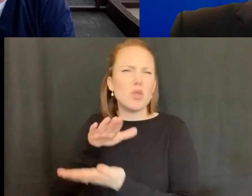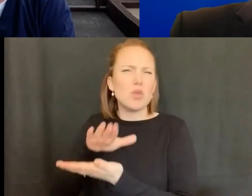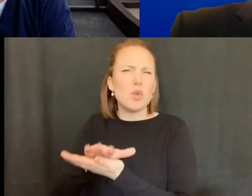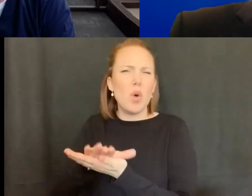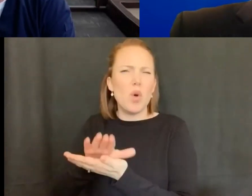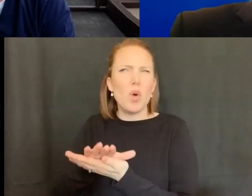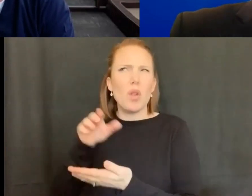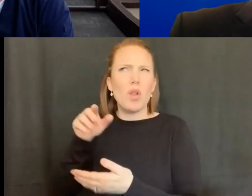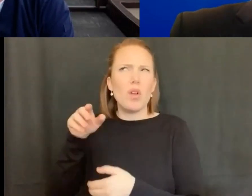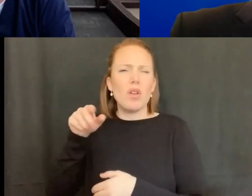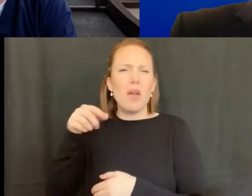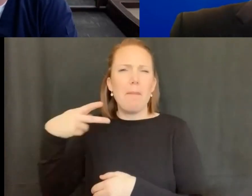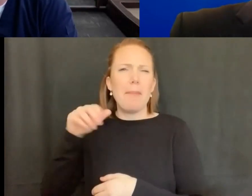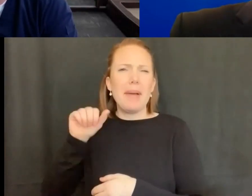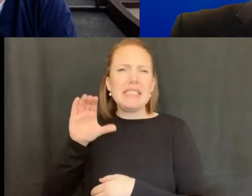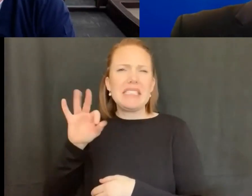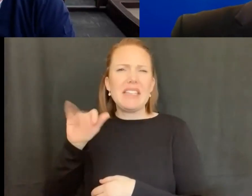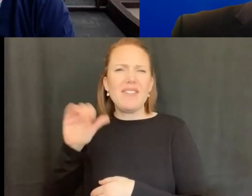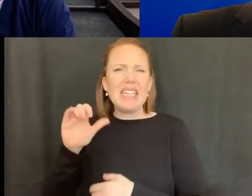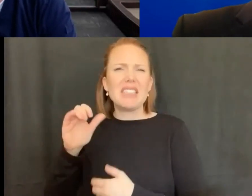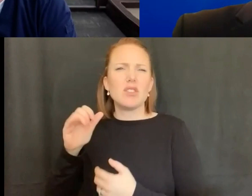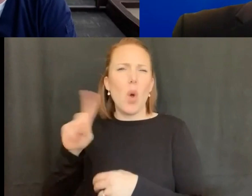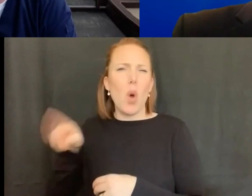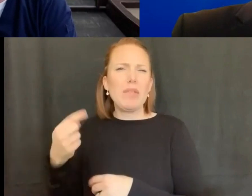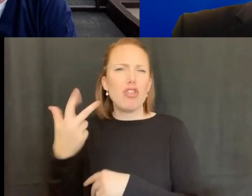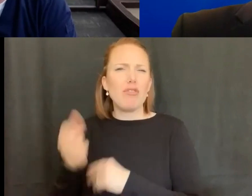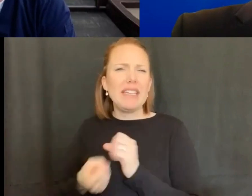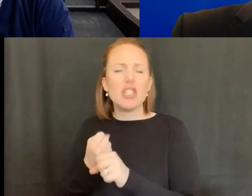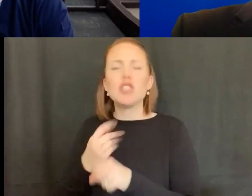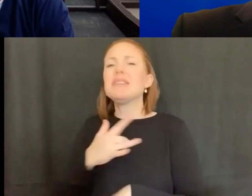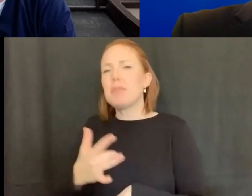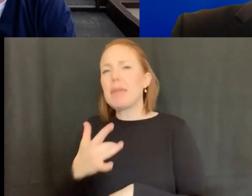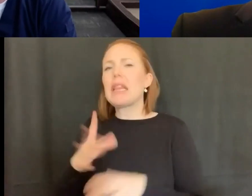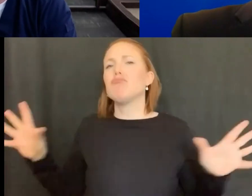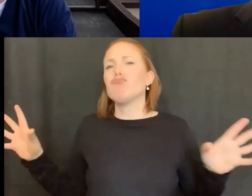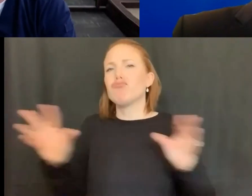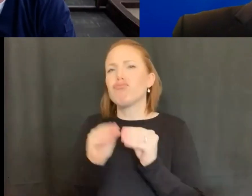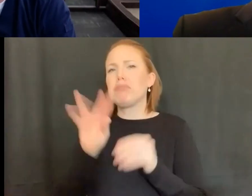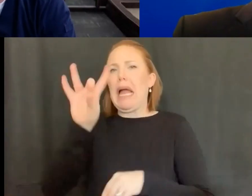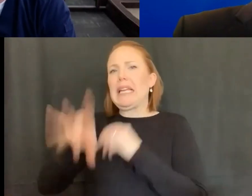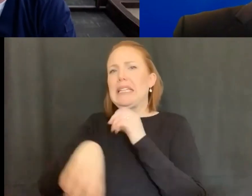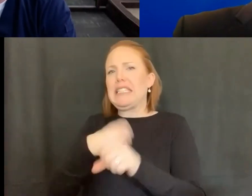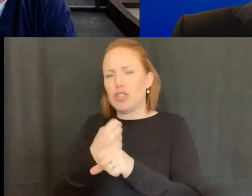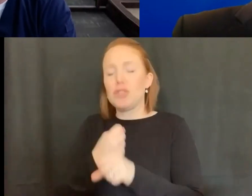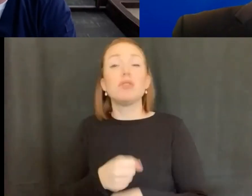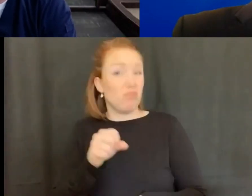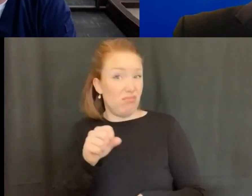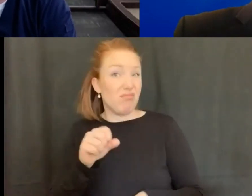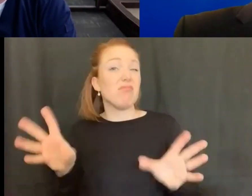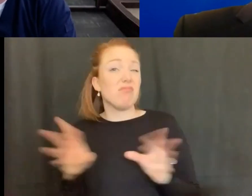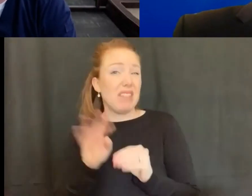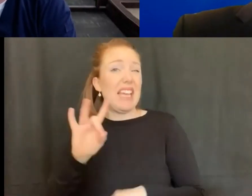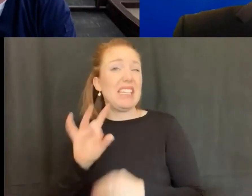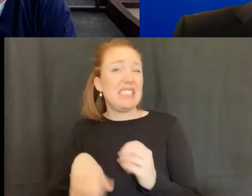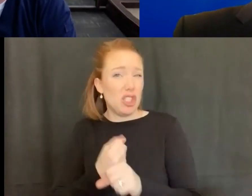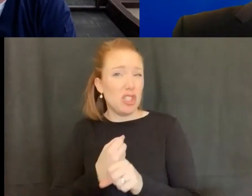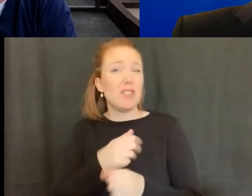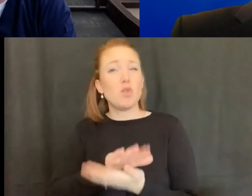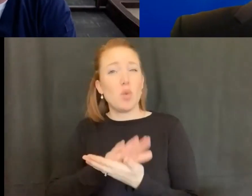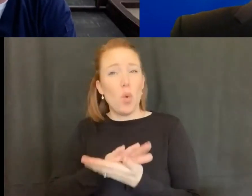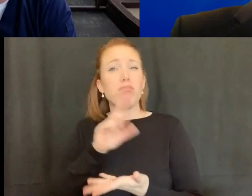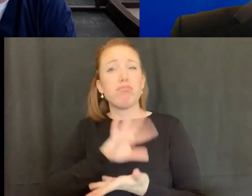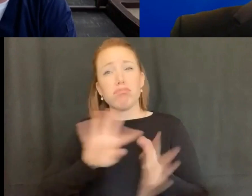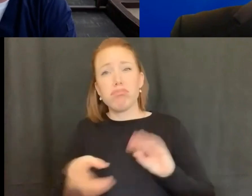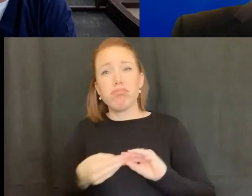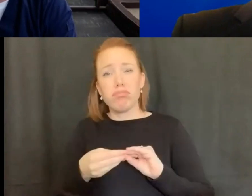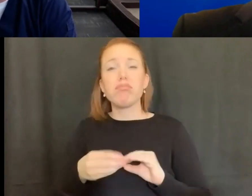3 years long. I don't know that for a fact, but most schools are about 4 years long. So it's about 8 years of school, all told, 8 years